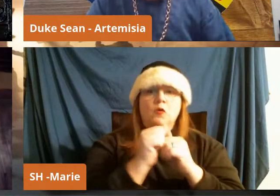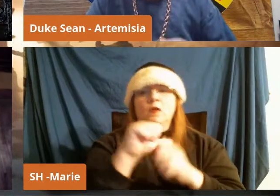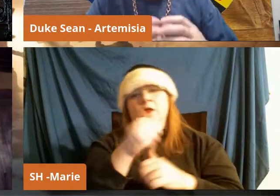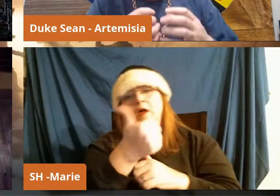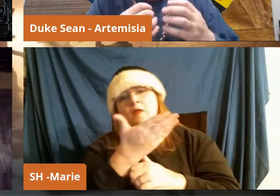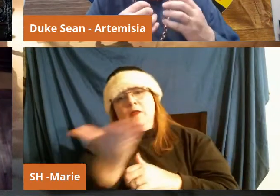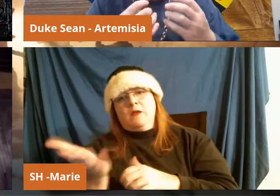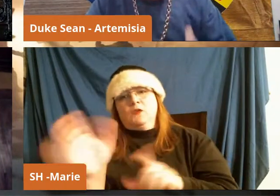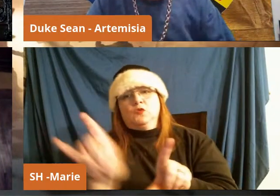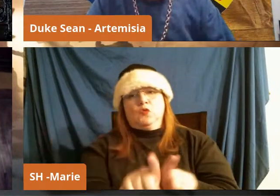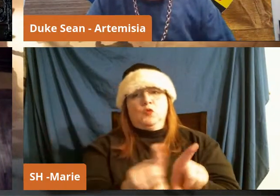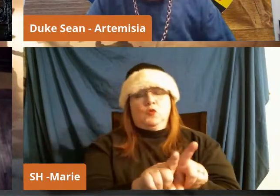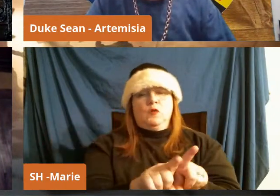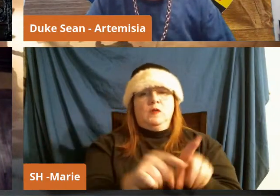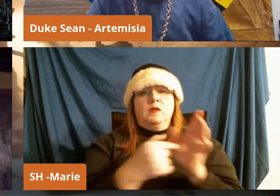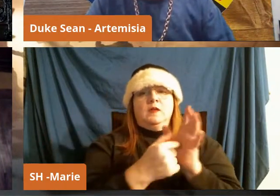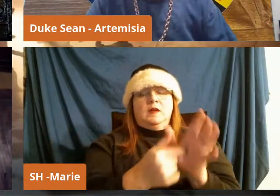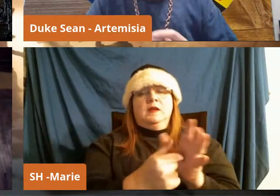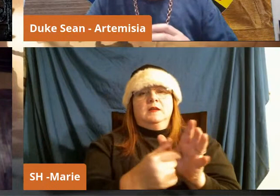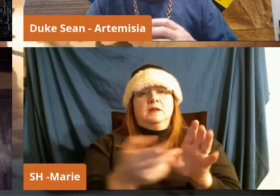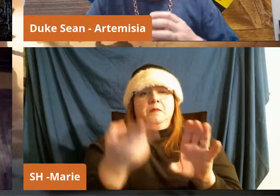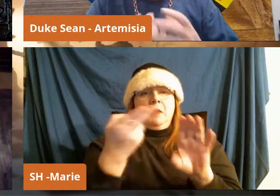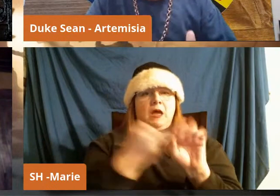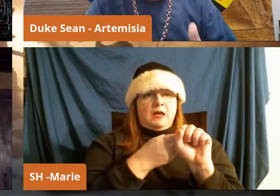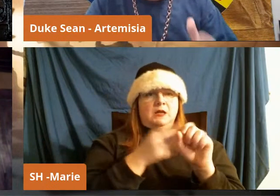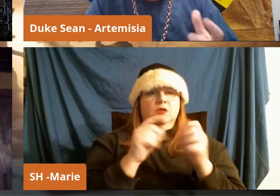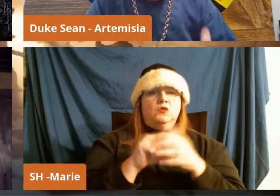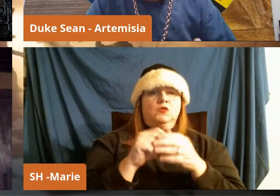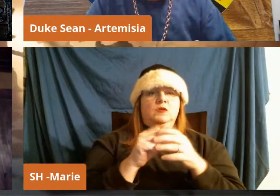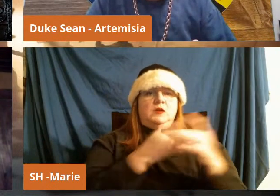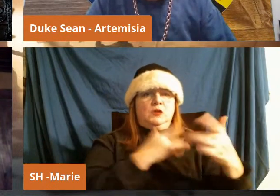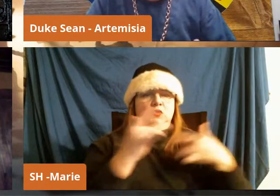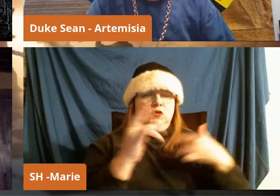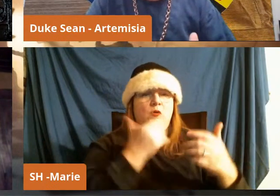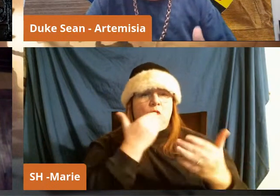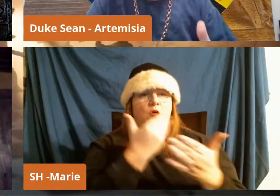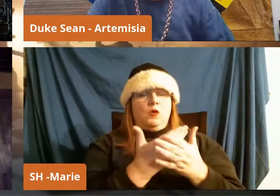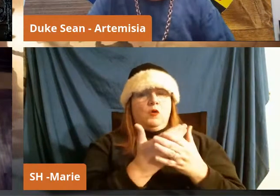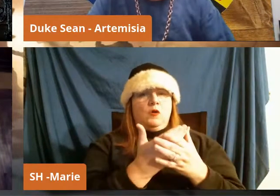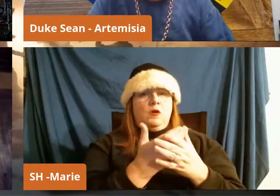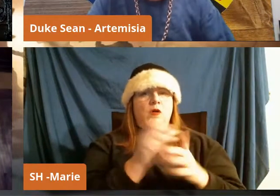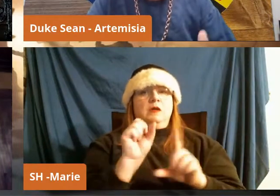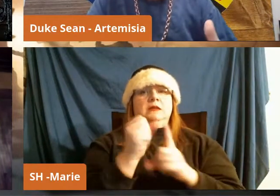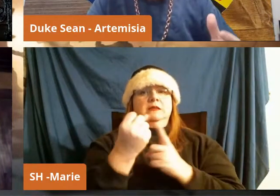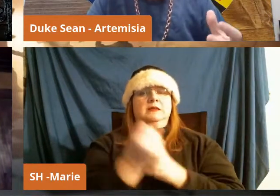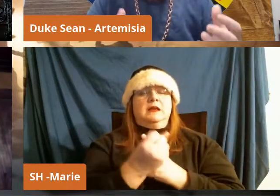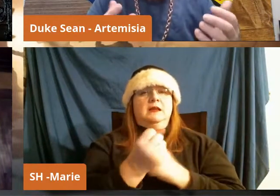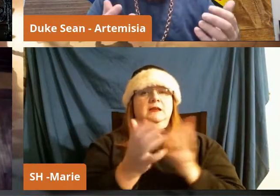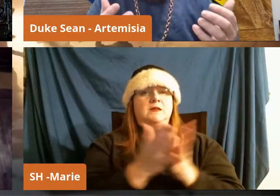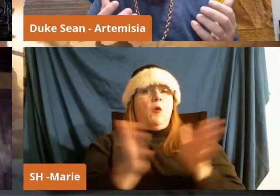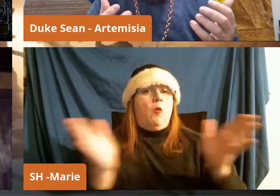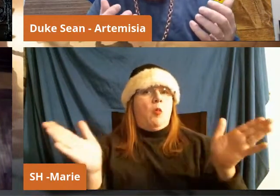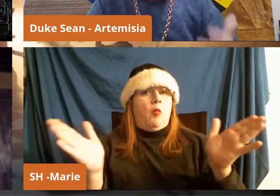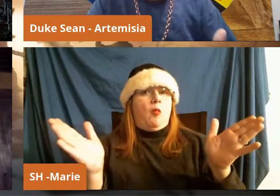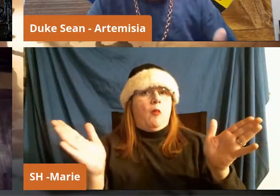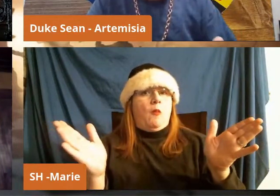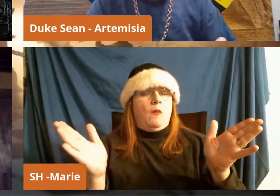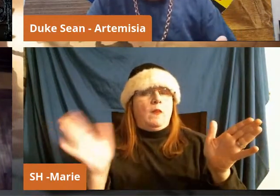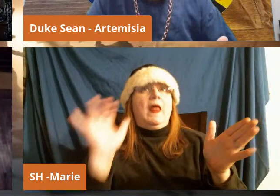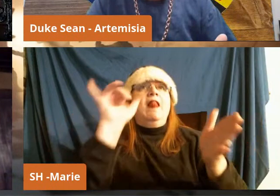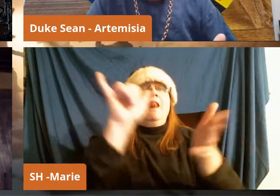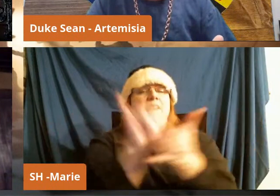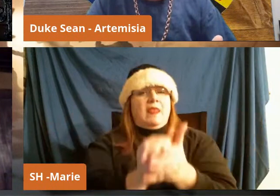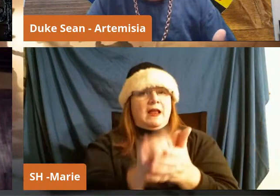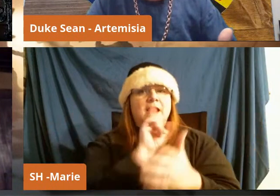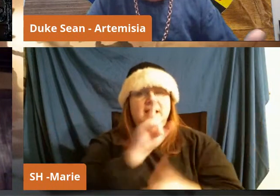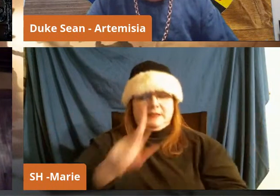endeavors, and that gives us that buy-in, that gives us that concern for the well-being of the society as a whole, and that is